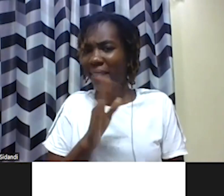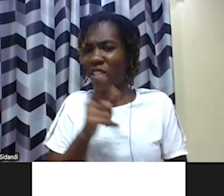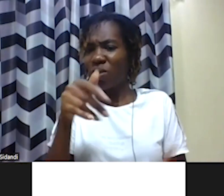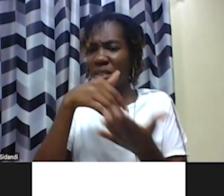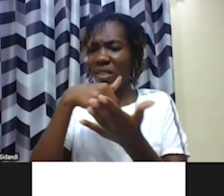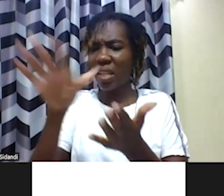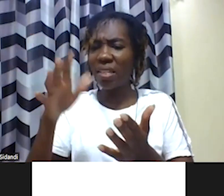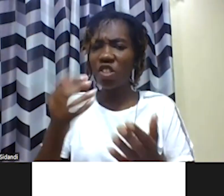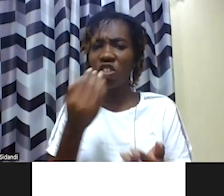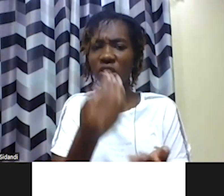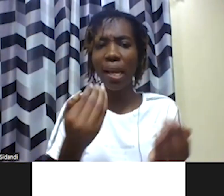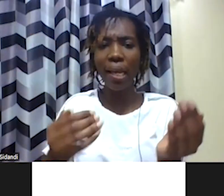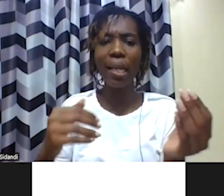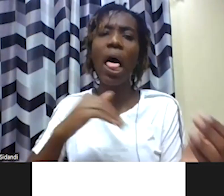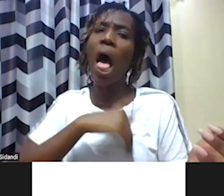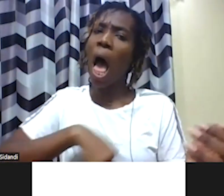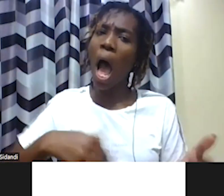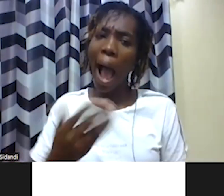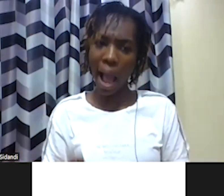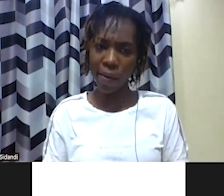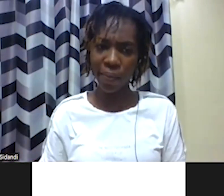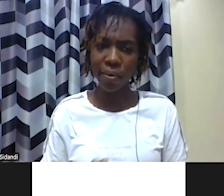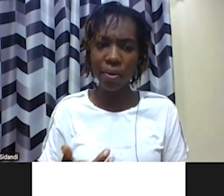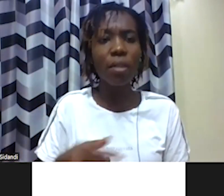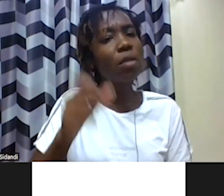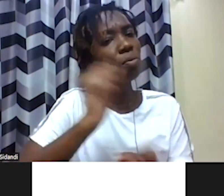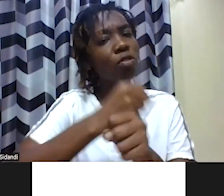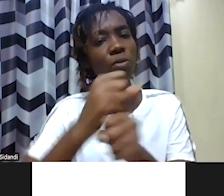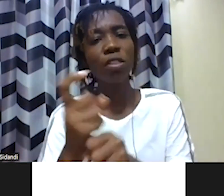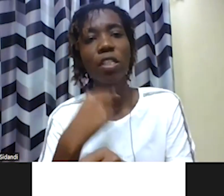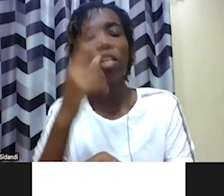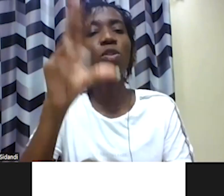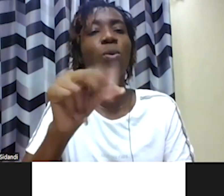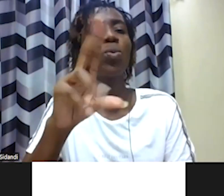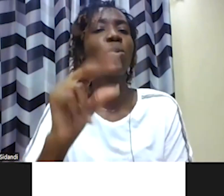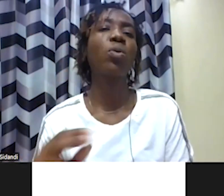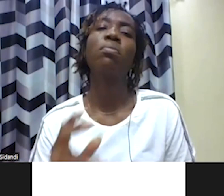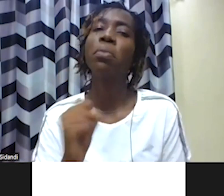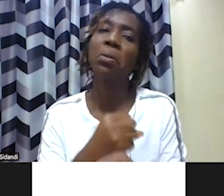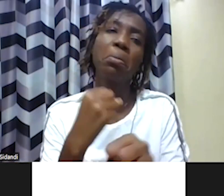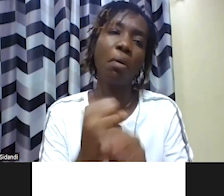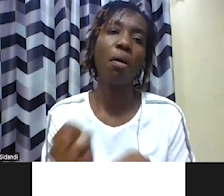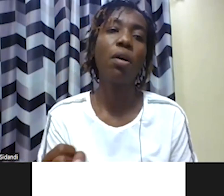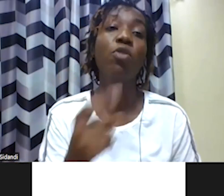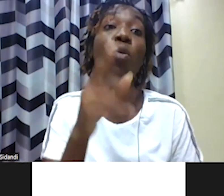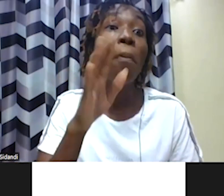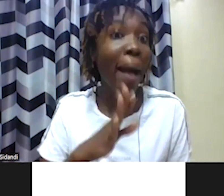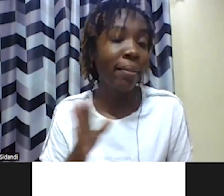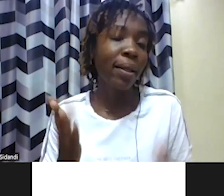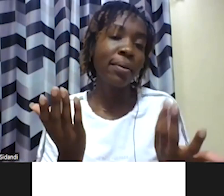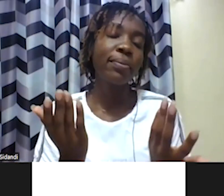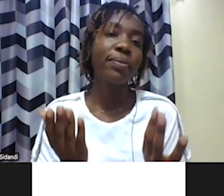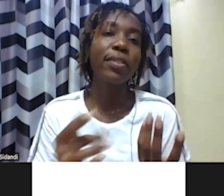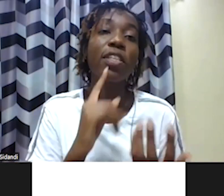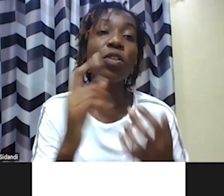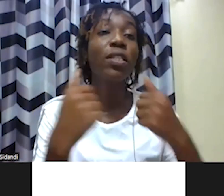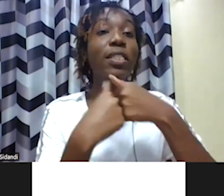child hungry. You can't say, no, you're a mother. Those are the challenges